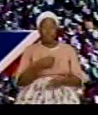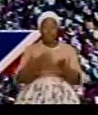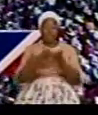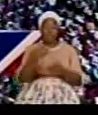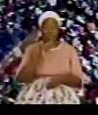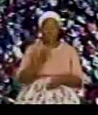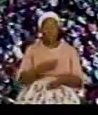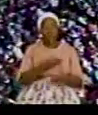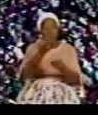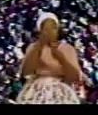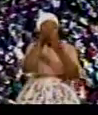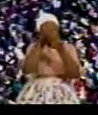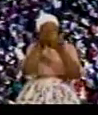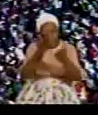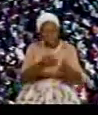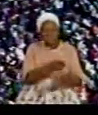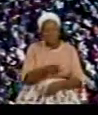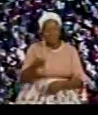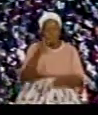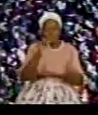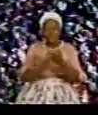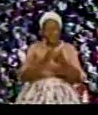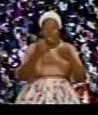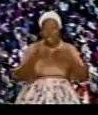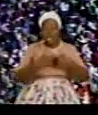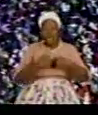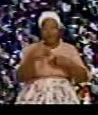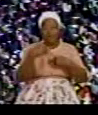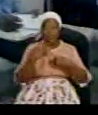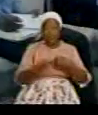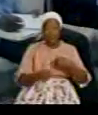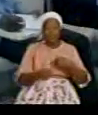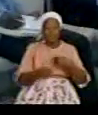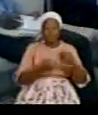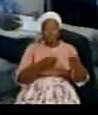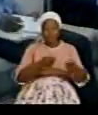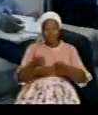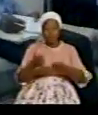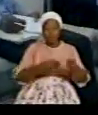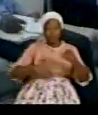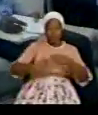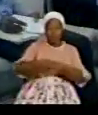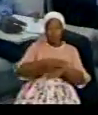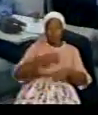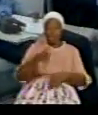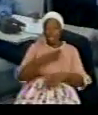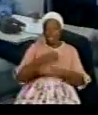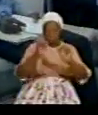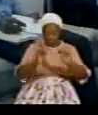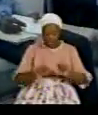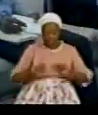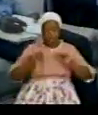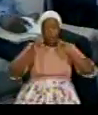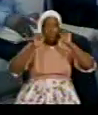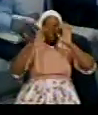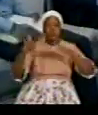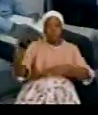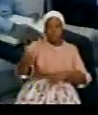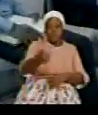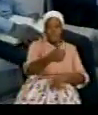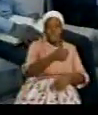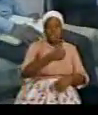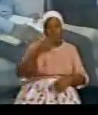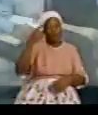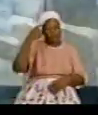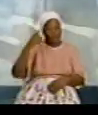It tells us, obey them that have the rule over you, and submit yourselves,